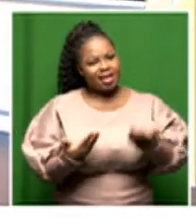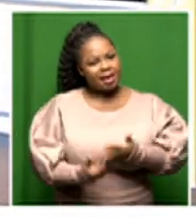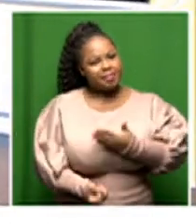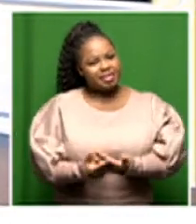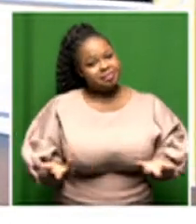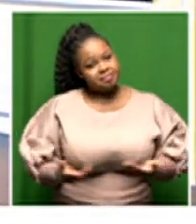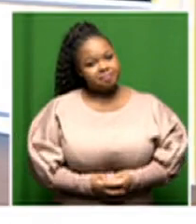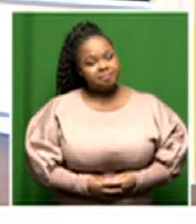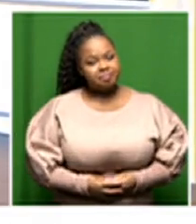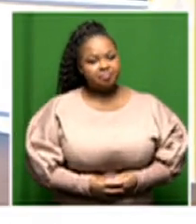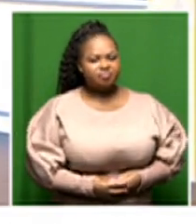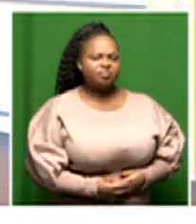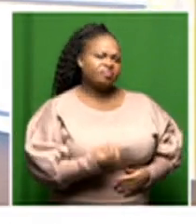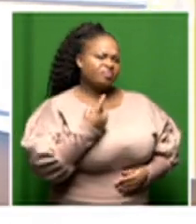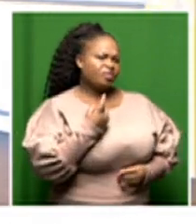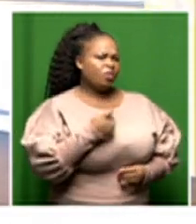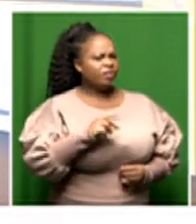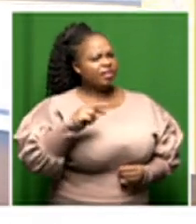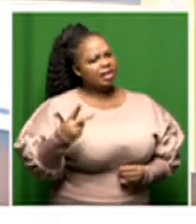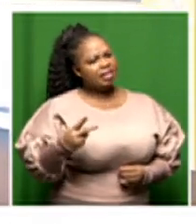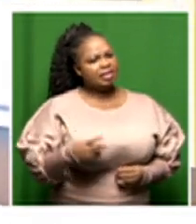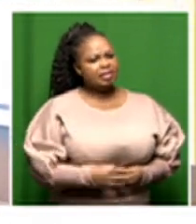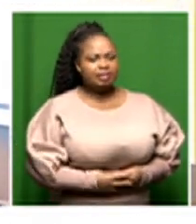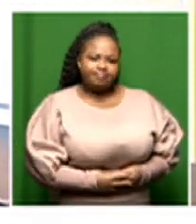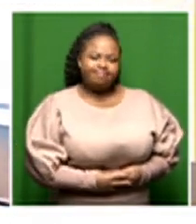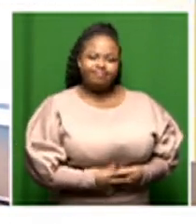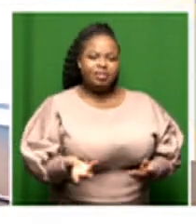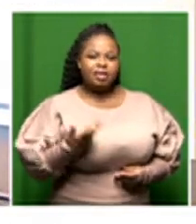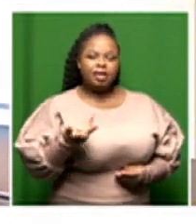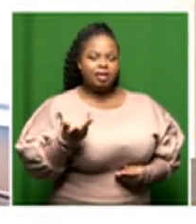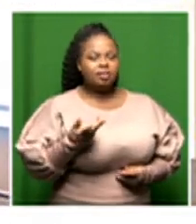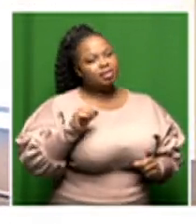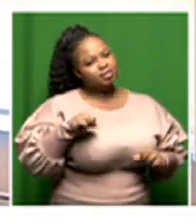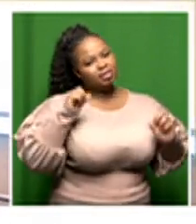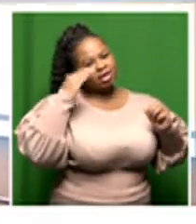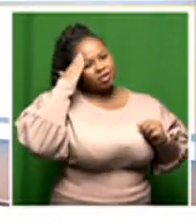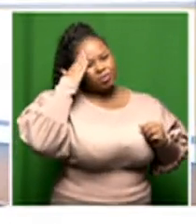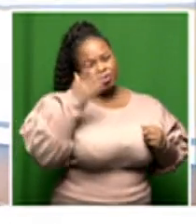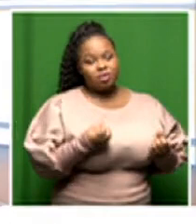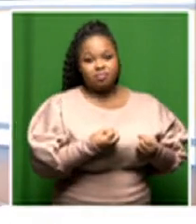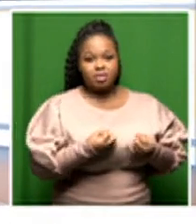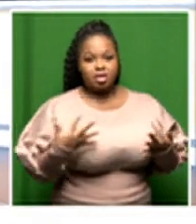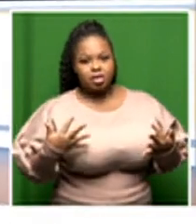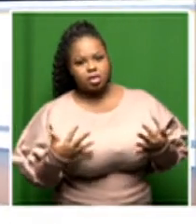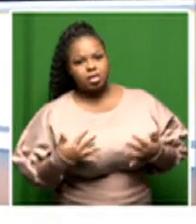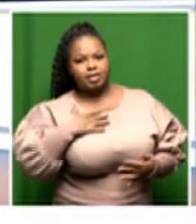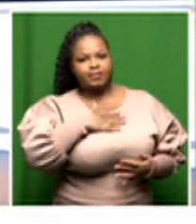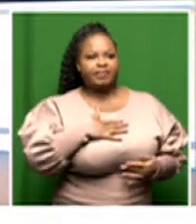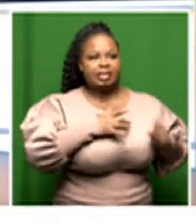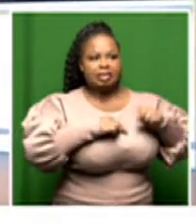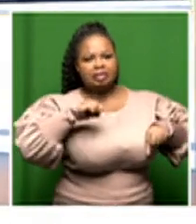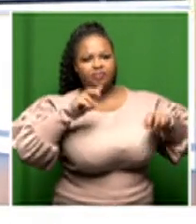of the other quite I suppose it always is a topic that gets a lot of reaction, and that, of course, is